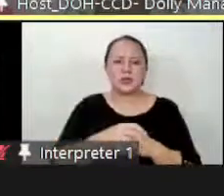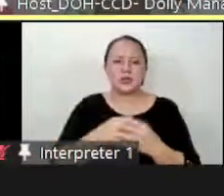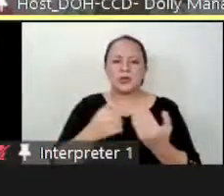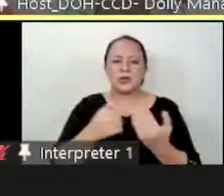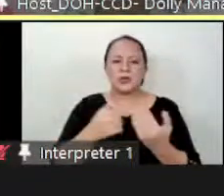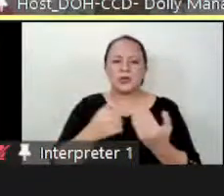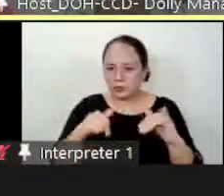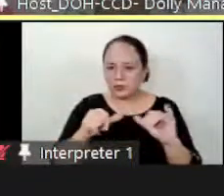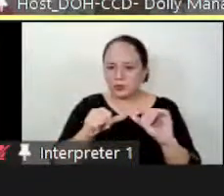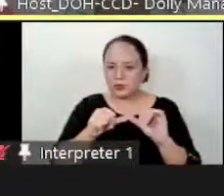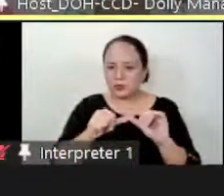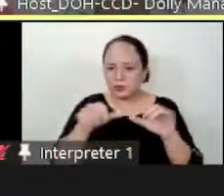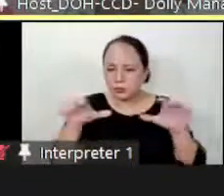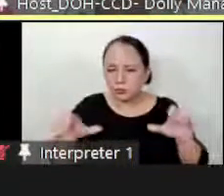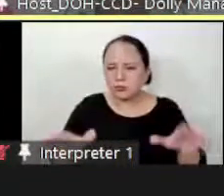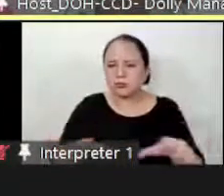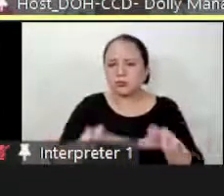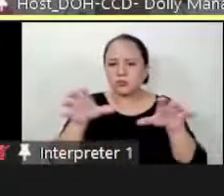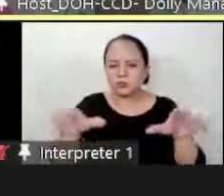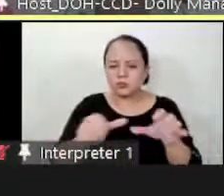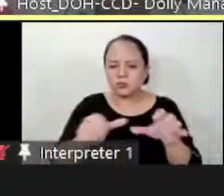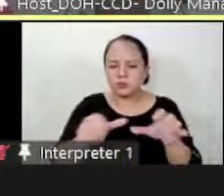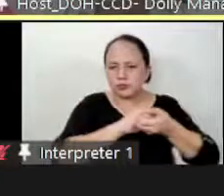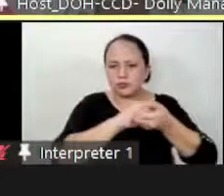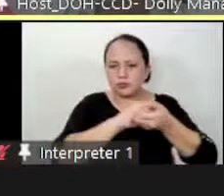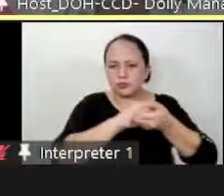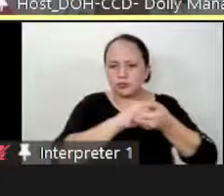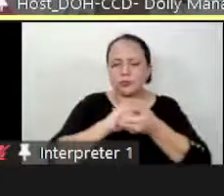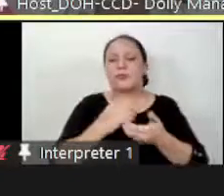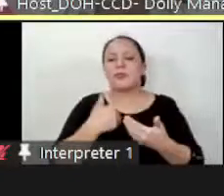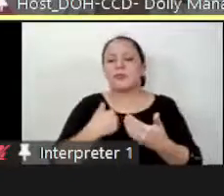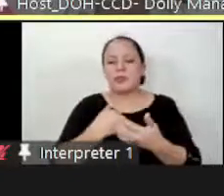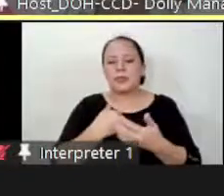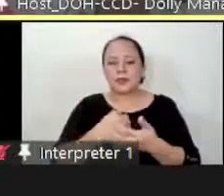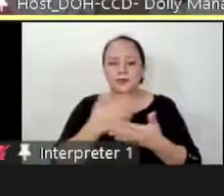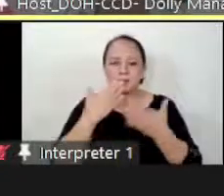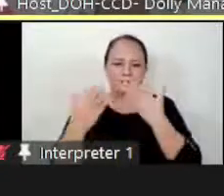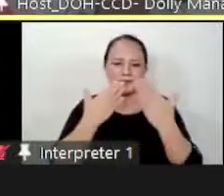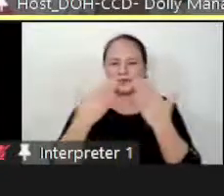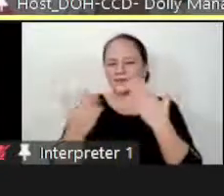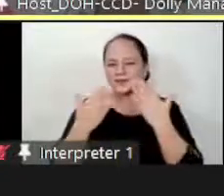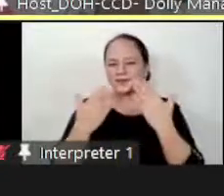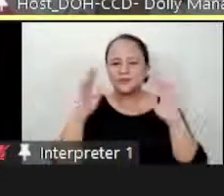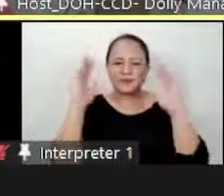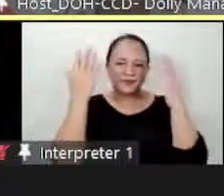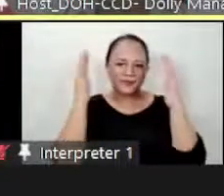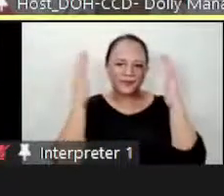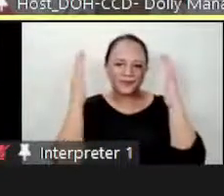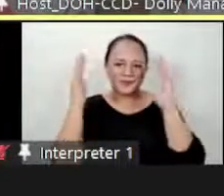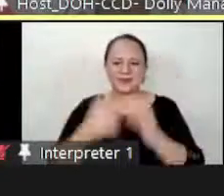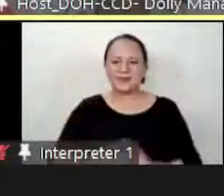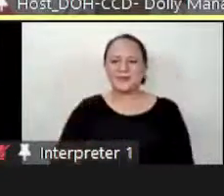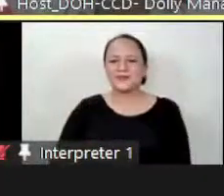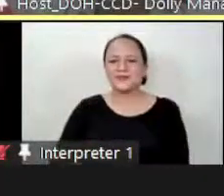undertaking. Patuloy po tayong magbayanihan at magtulungan. Maraming salamat at mabuhay po kayong lahat.